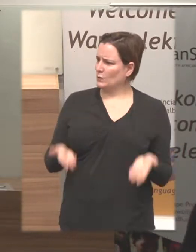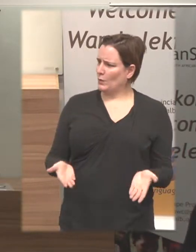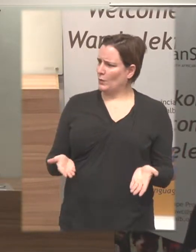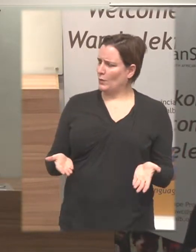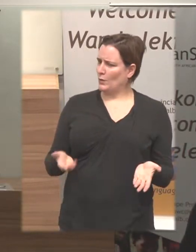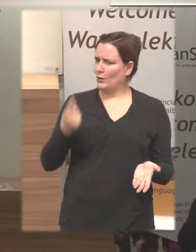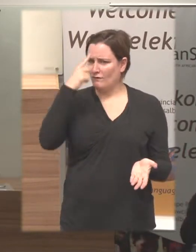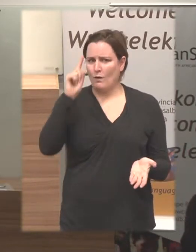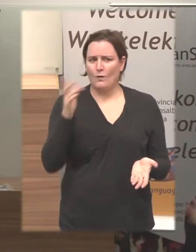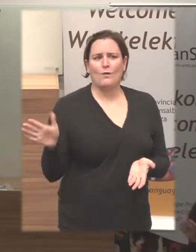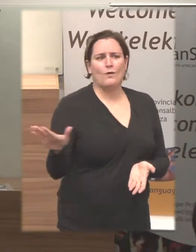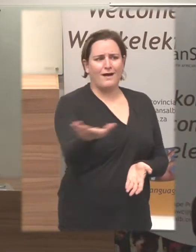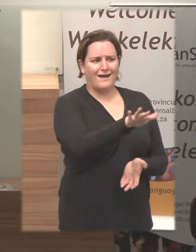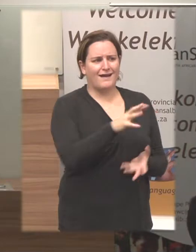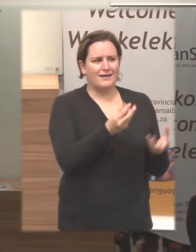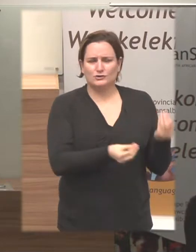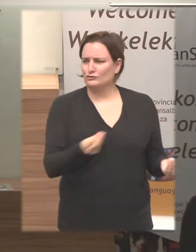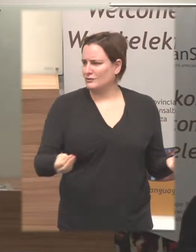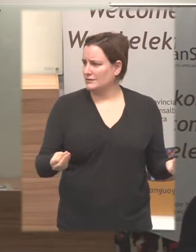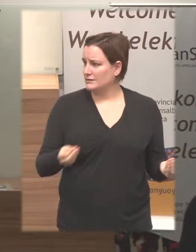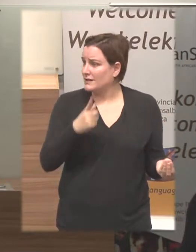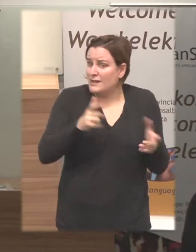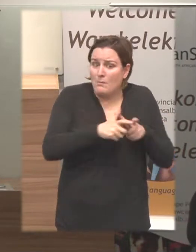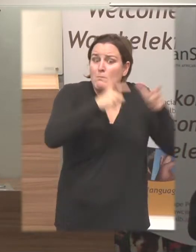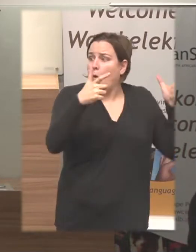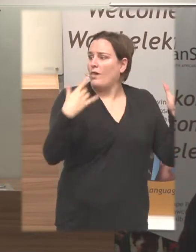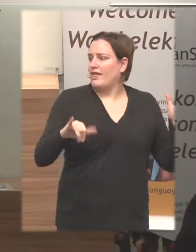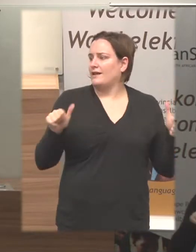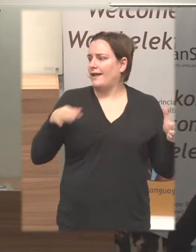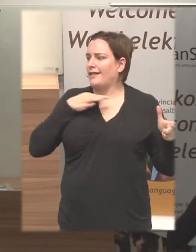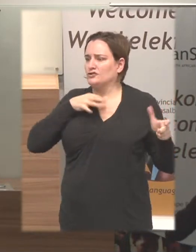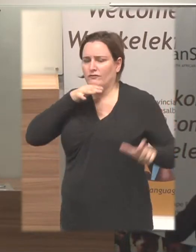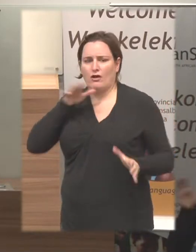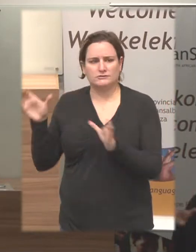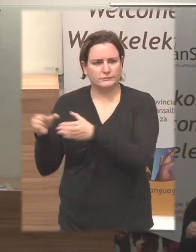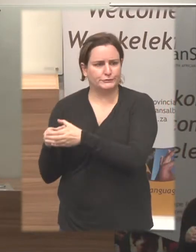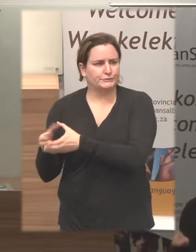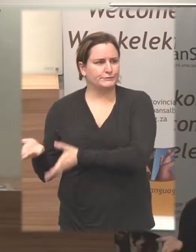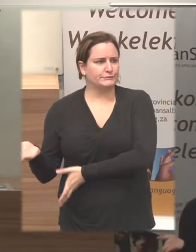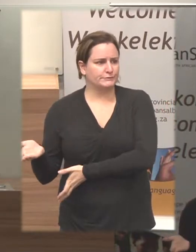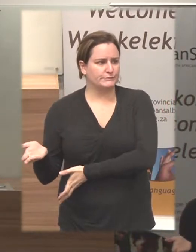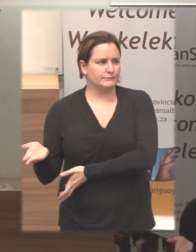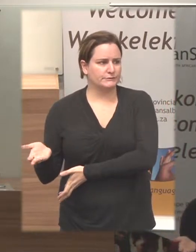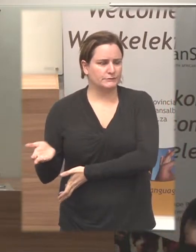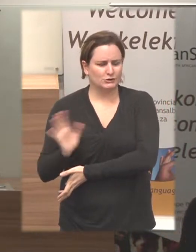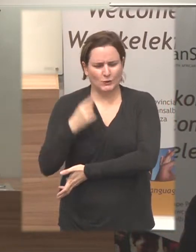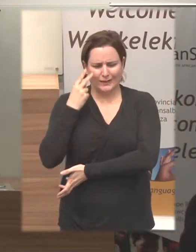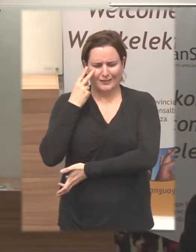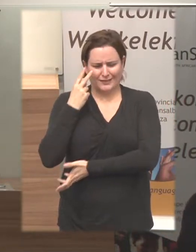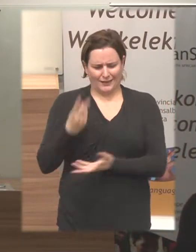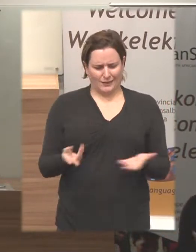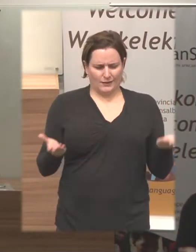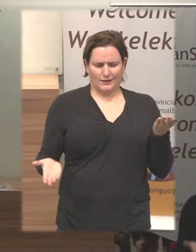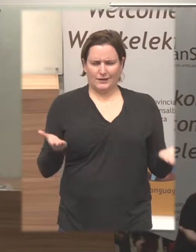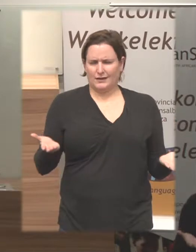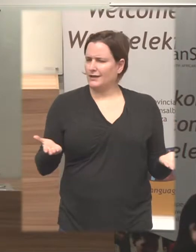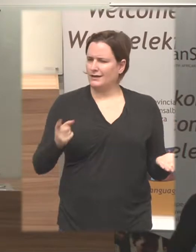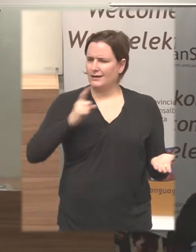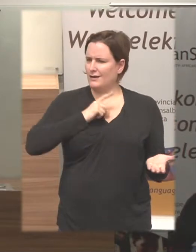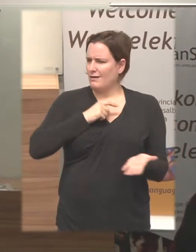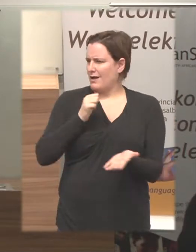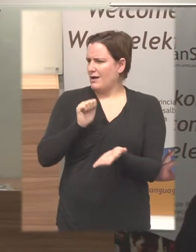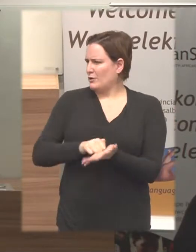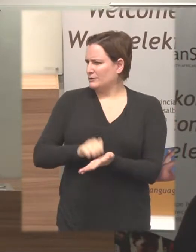the majority of our children in the country? When we think about it like that, it seems absurd. How can it be